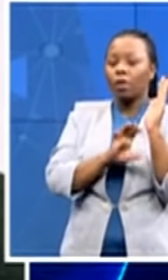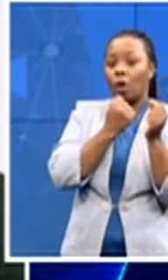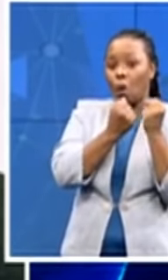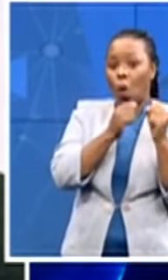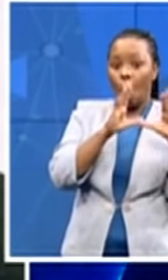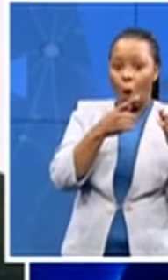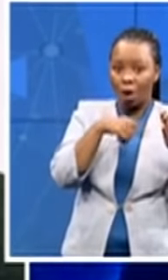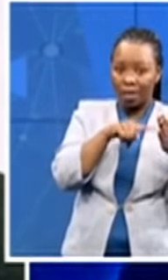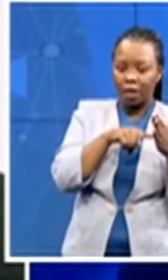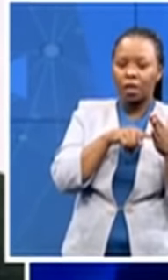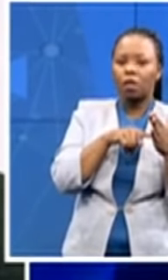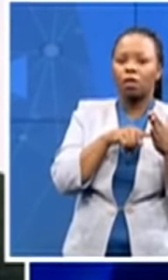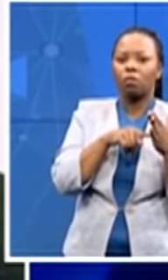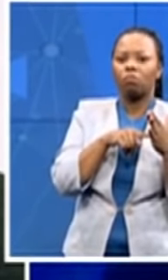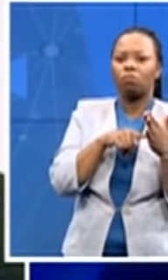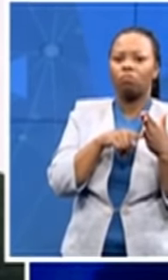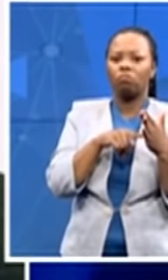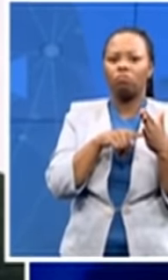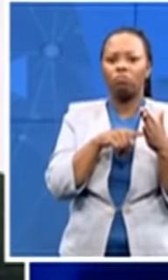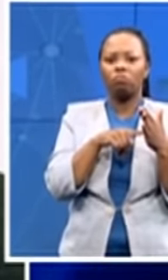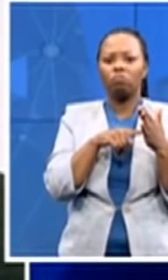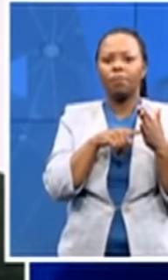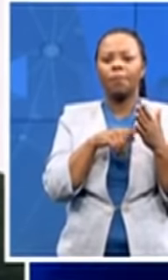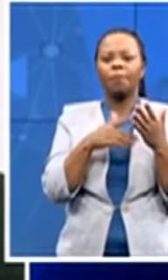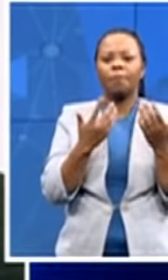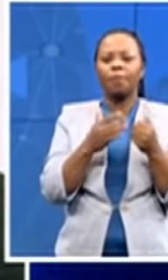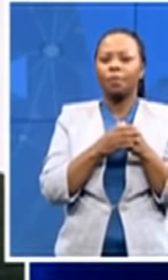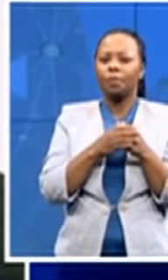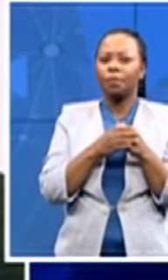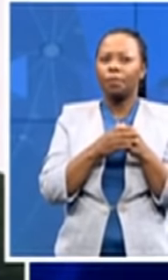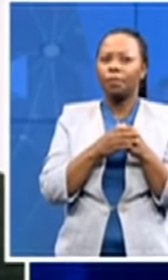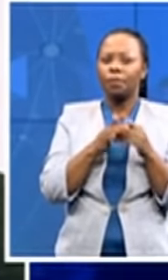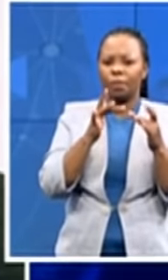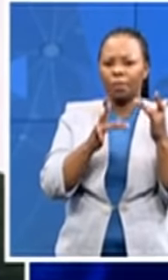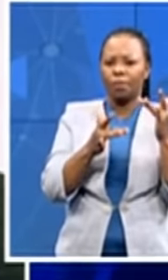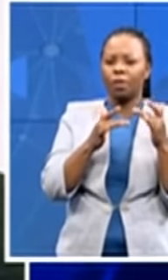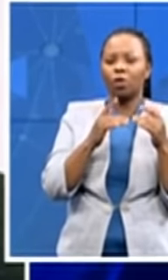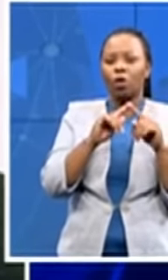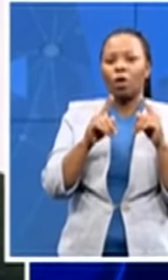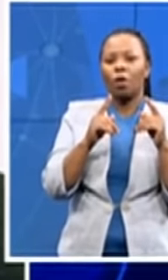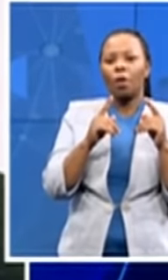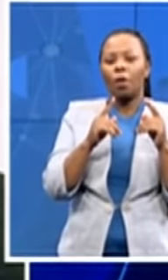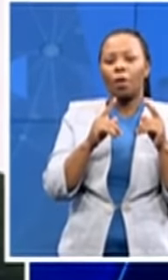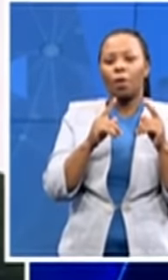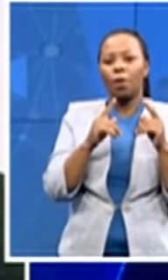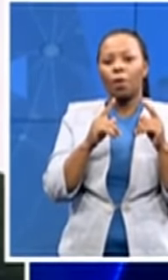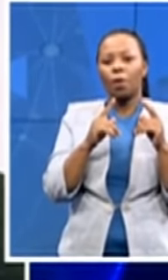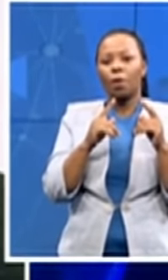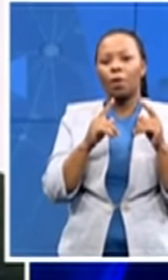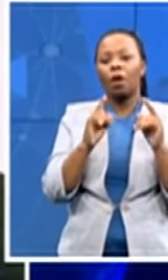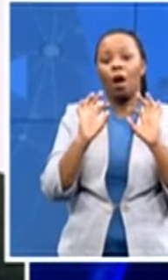submission, actually saying that those submissions were not properly focused on. In other words, there was